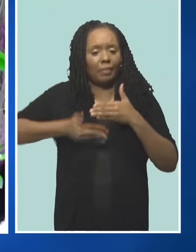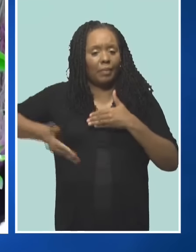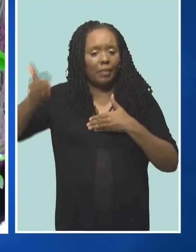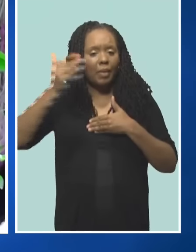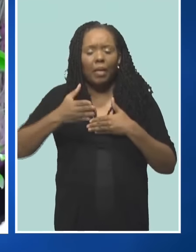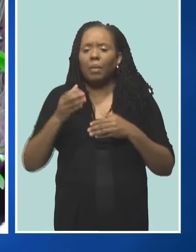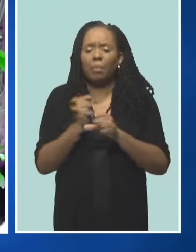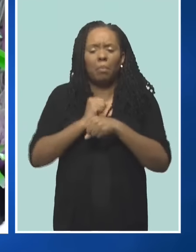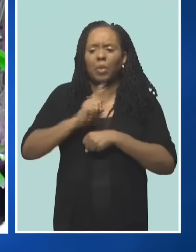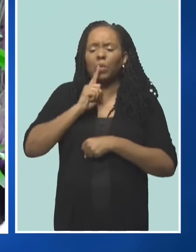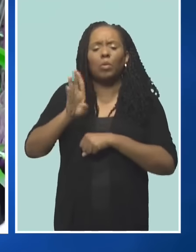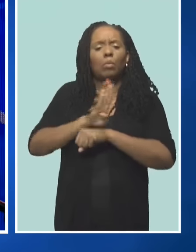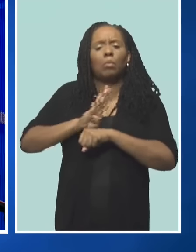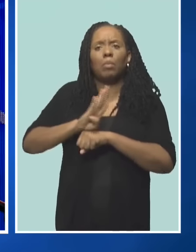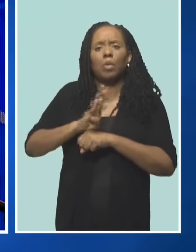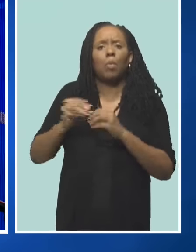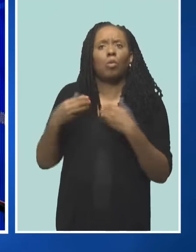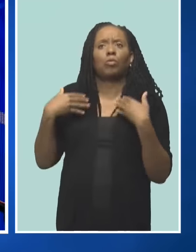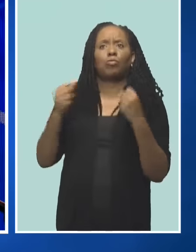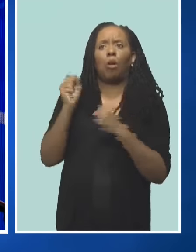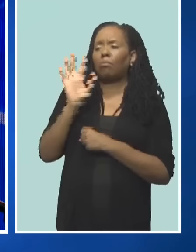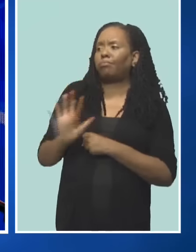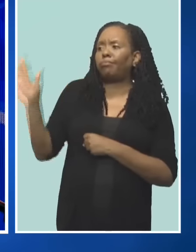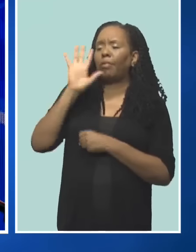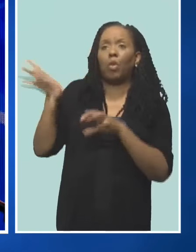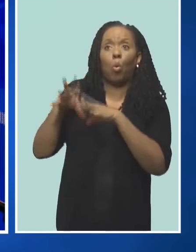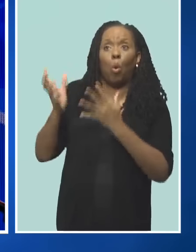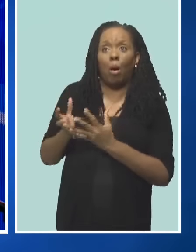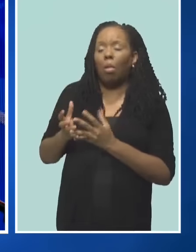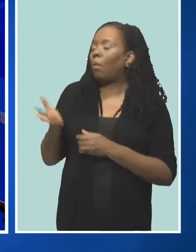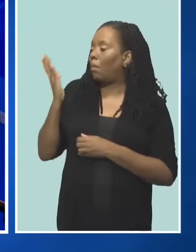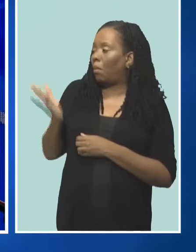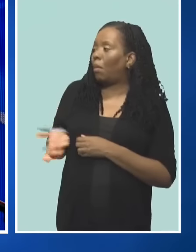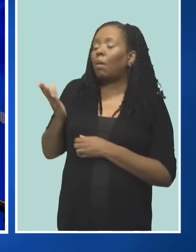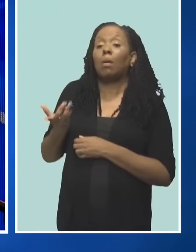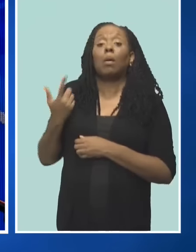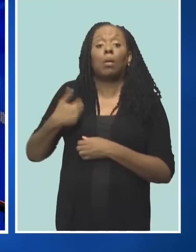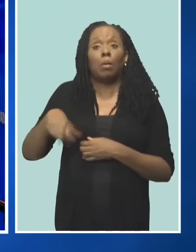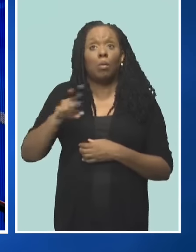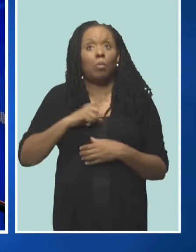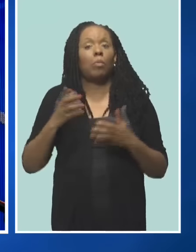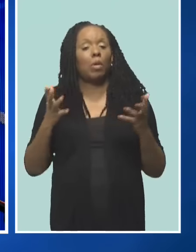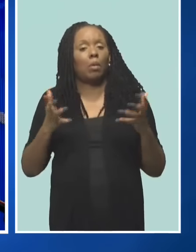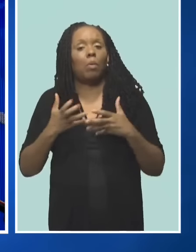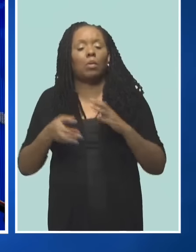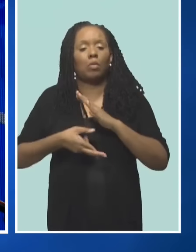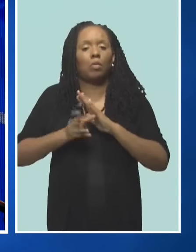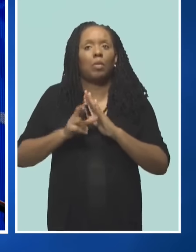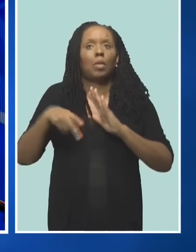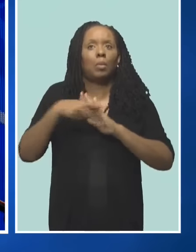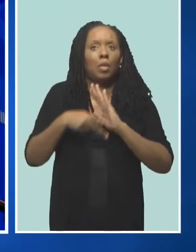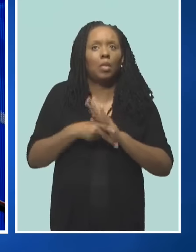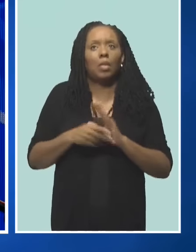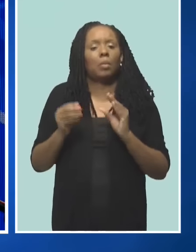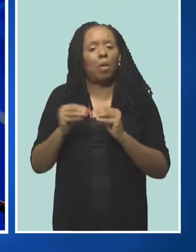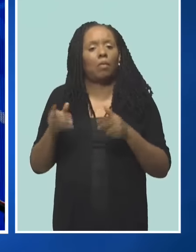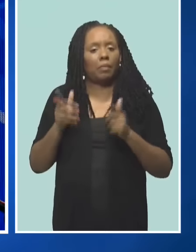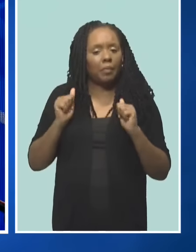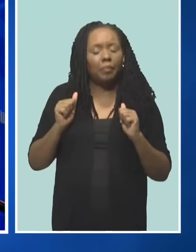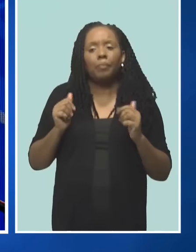marketplace. This is something that we expect to be able to do quickly. We expect to be able